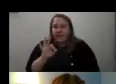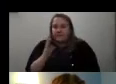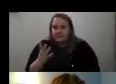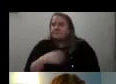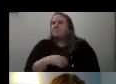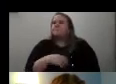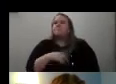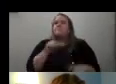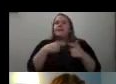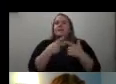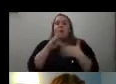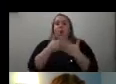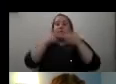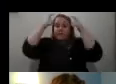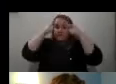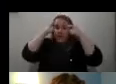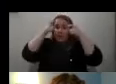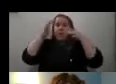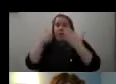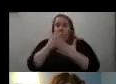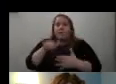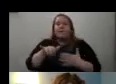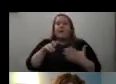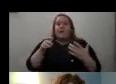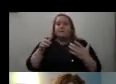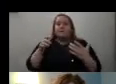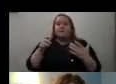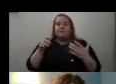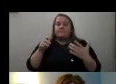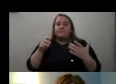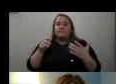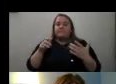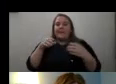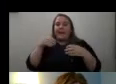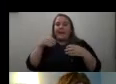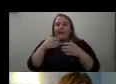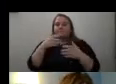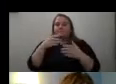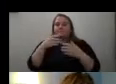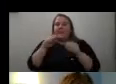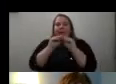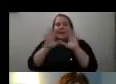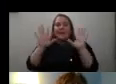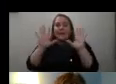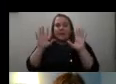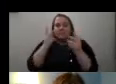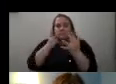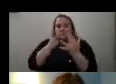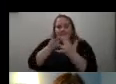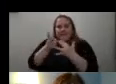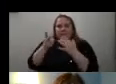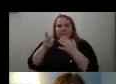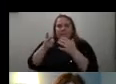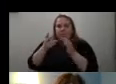keep the tiaras and things in a clear tub, you know, a clear storage container. And we